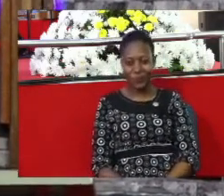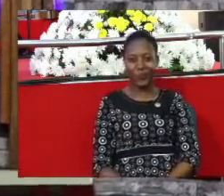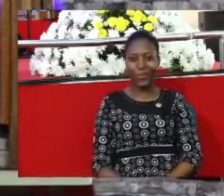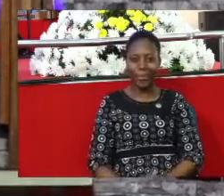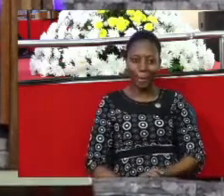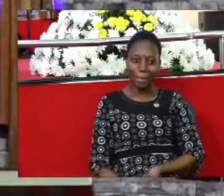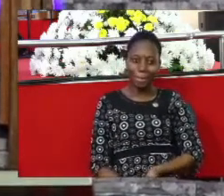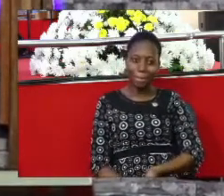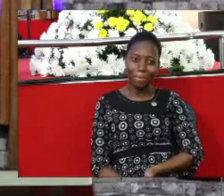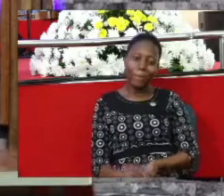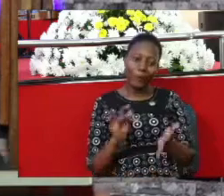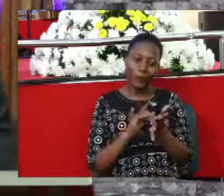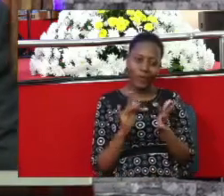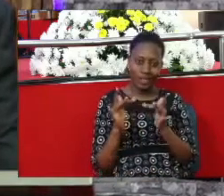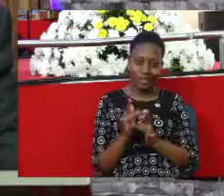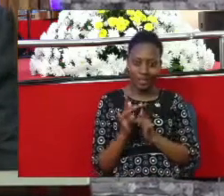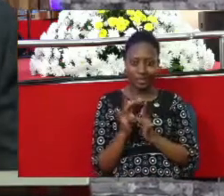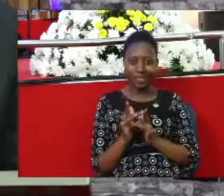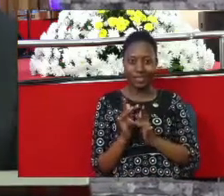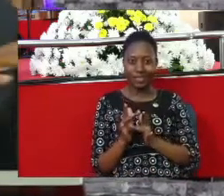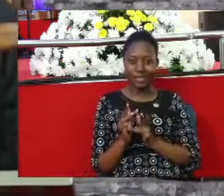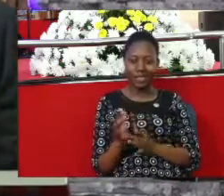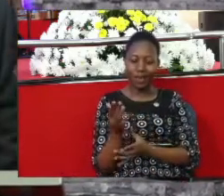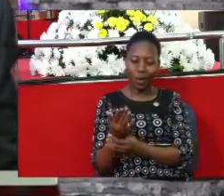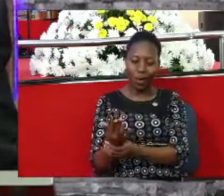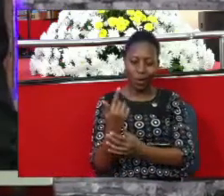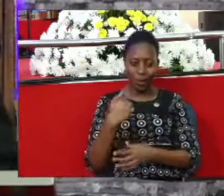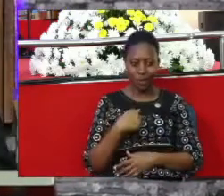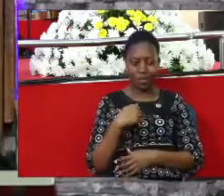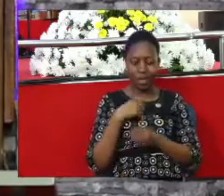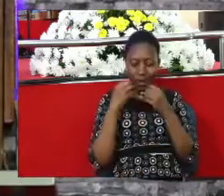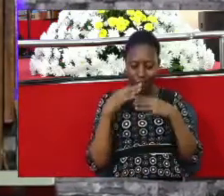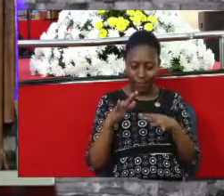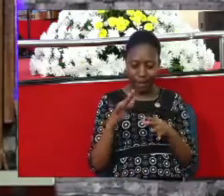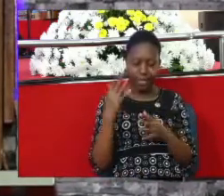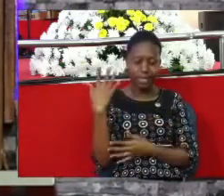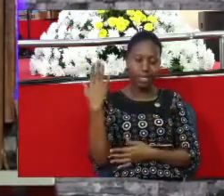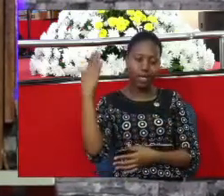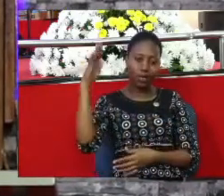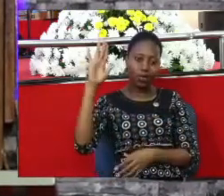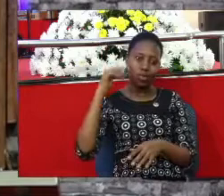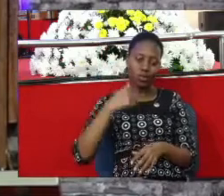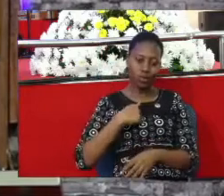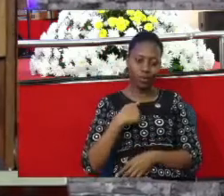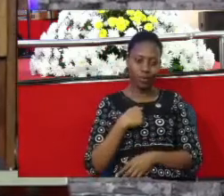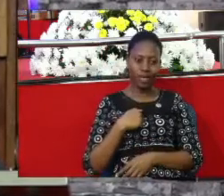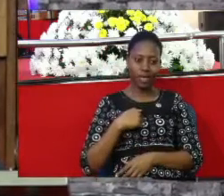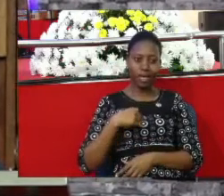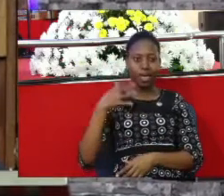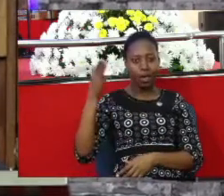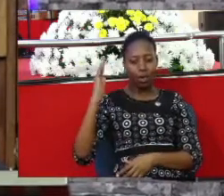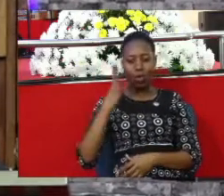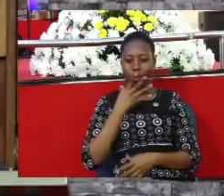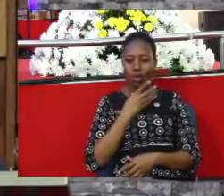Jesus, hold my hand. Place your hand on me. God wants to enlarge